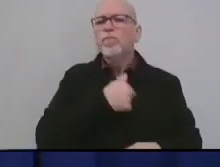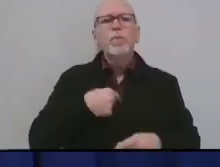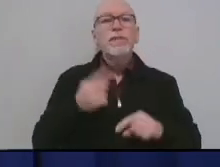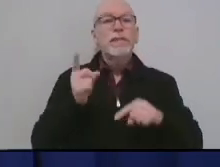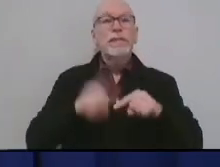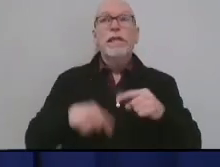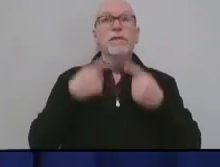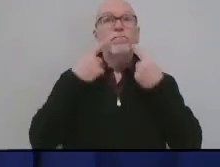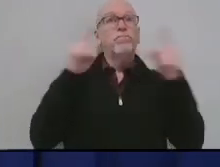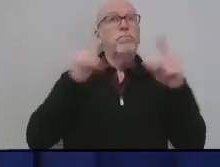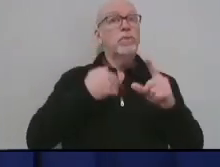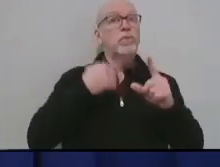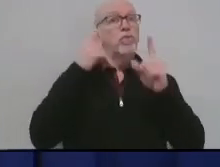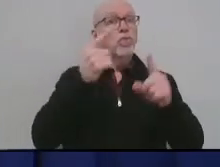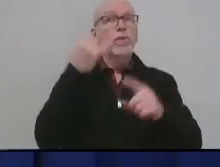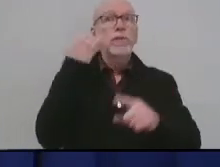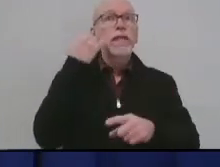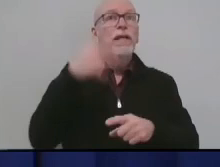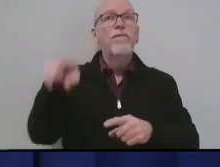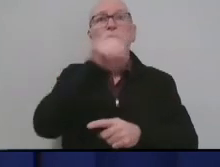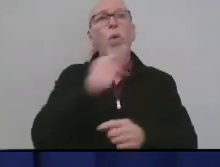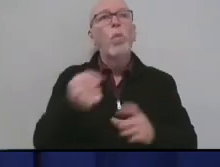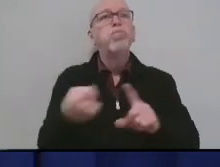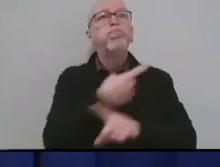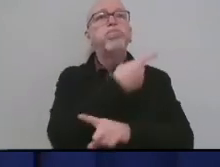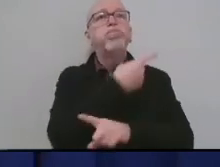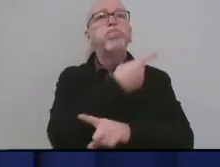if sites deviate from the guidelines.